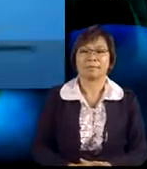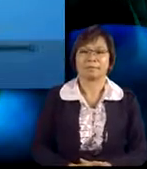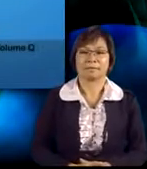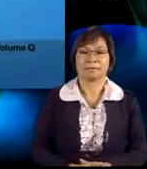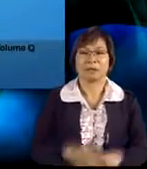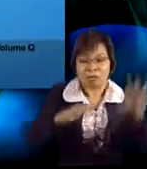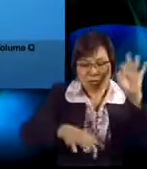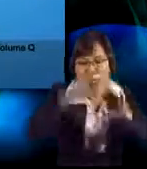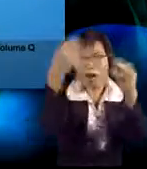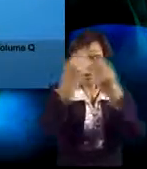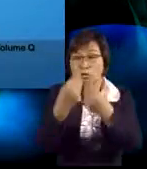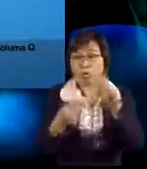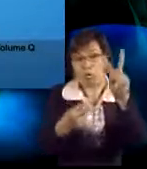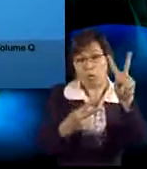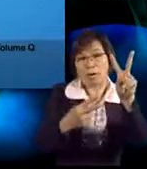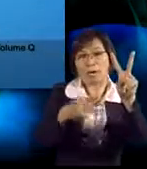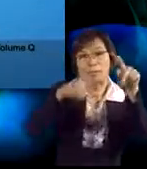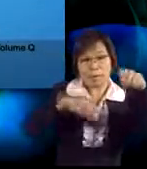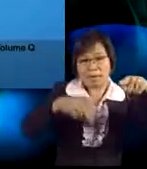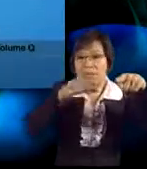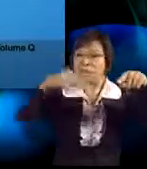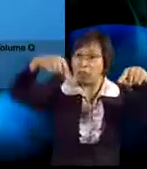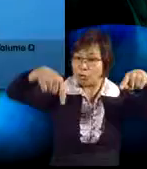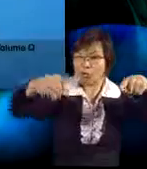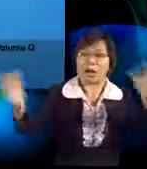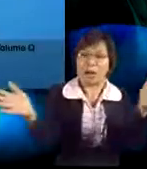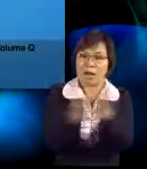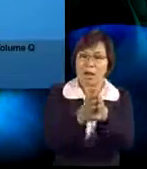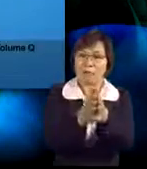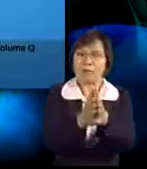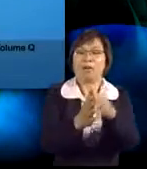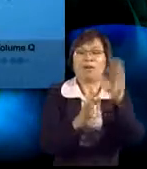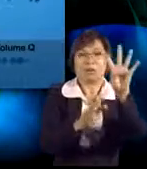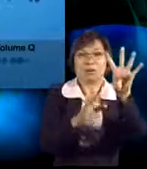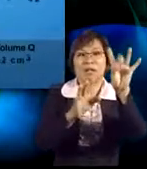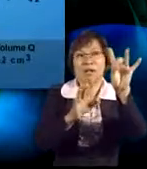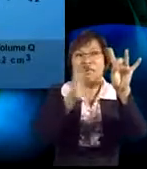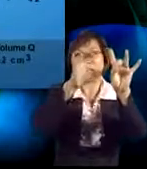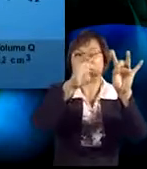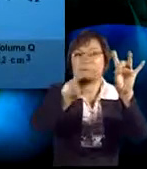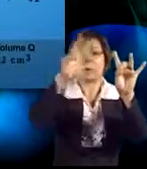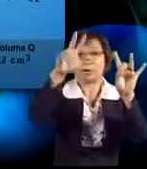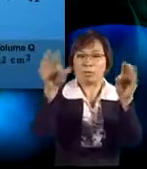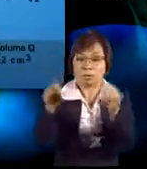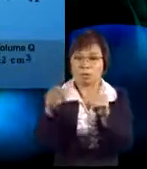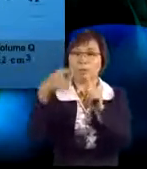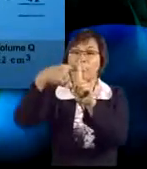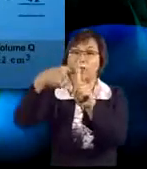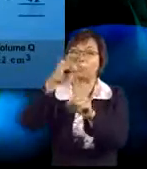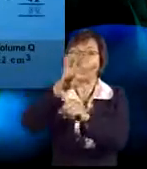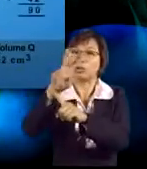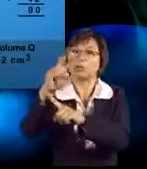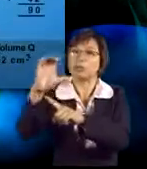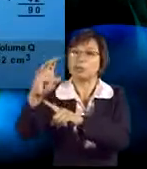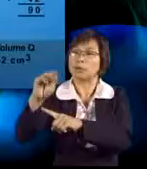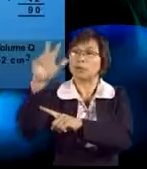To find the total volume of P and Q, let's add up. 48 centimeter cube plus 42 centimeter